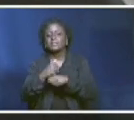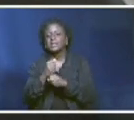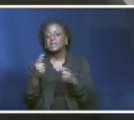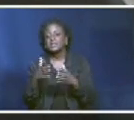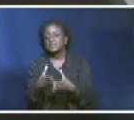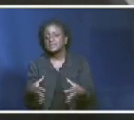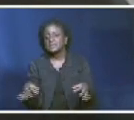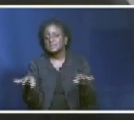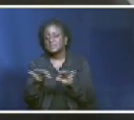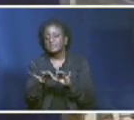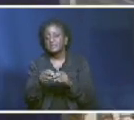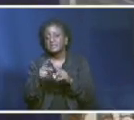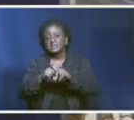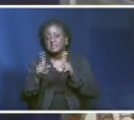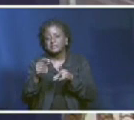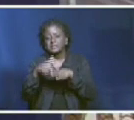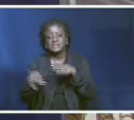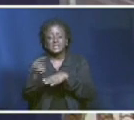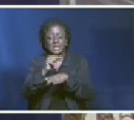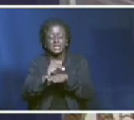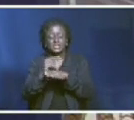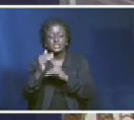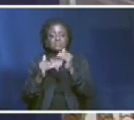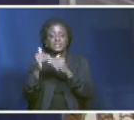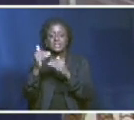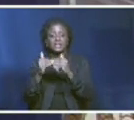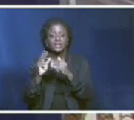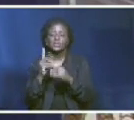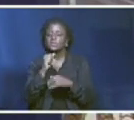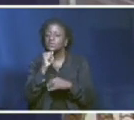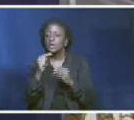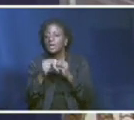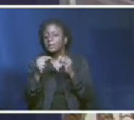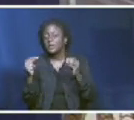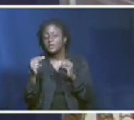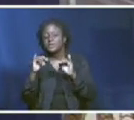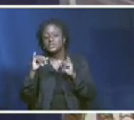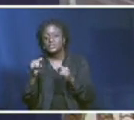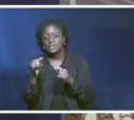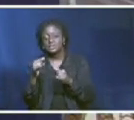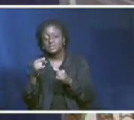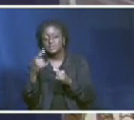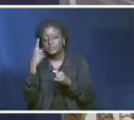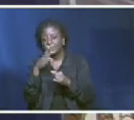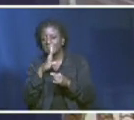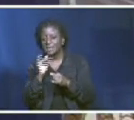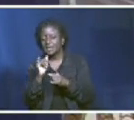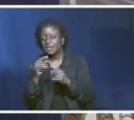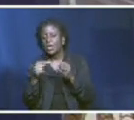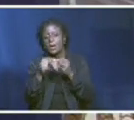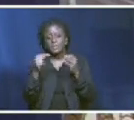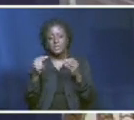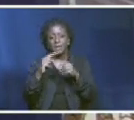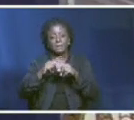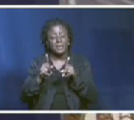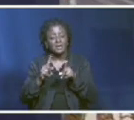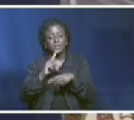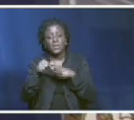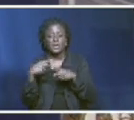with respect to nation building. We will not oppose just for being opposition, but when we oppose, we will do